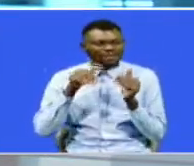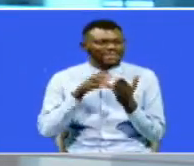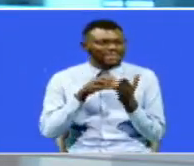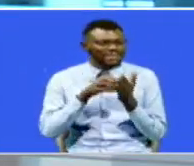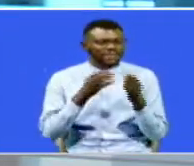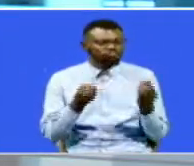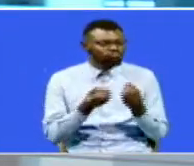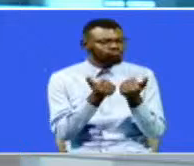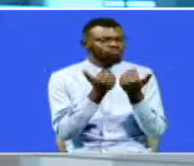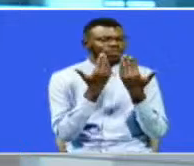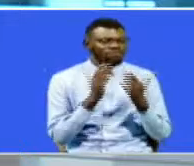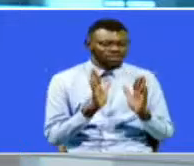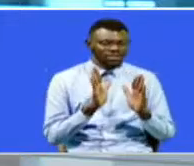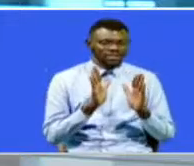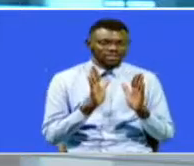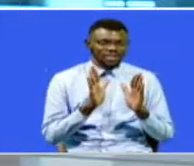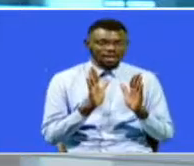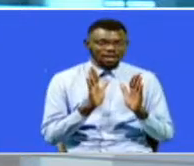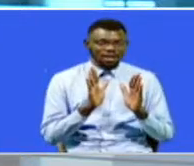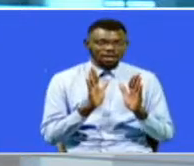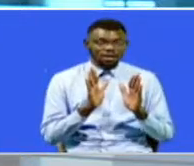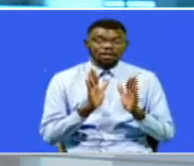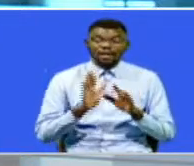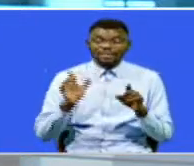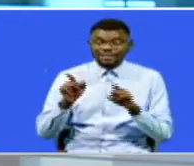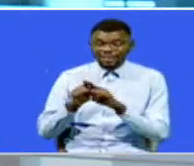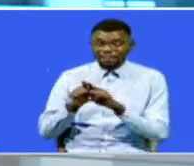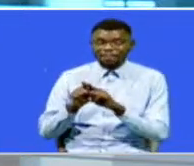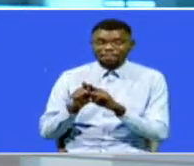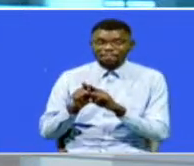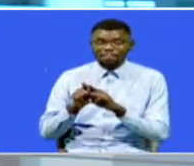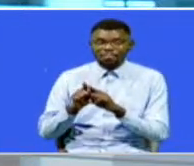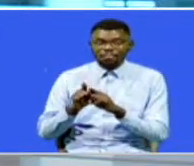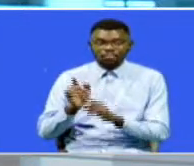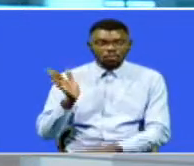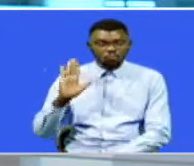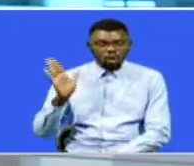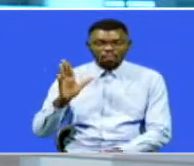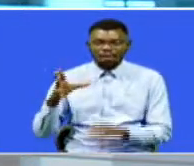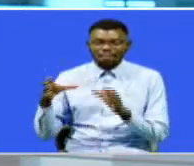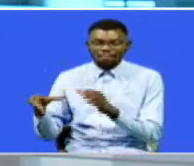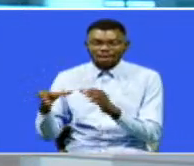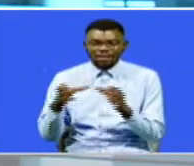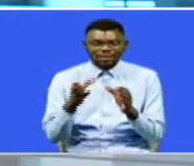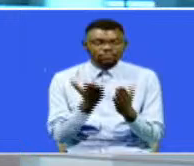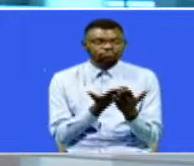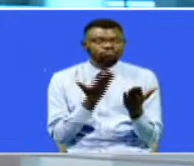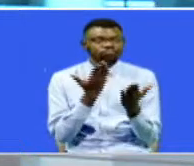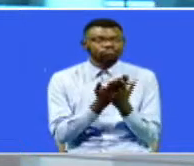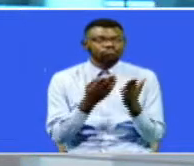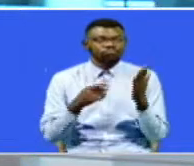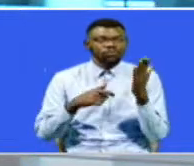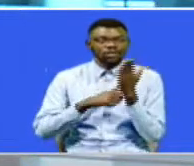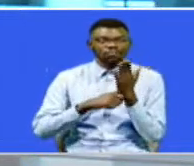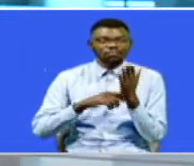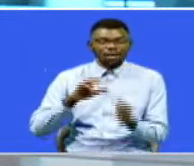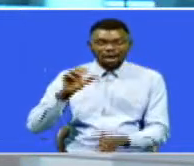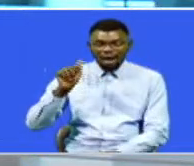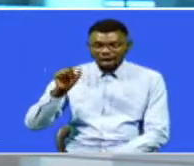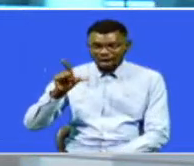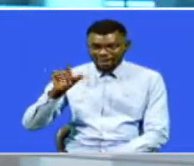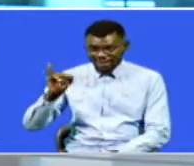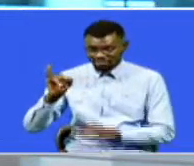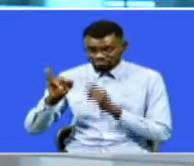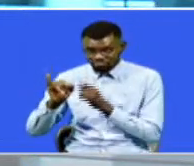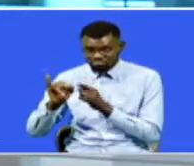that case challenging his candidature. It also emerged that the Wiper Party has proposed the name of Ali Mbogo as the